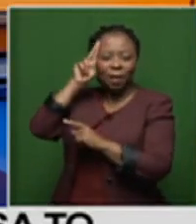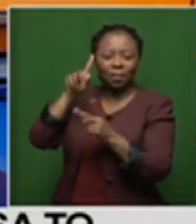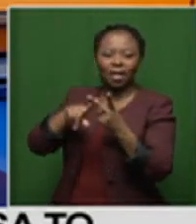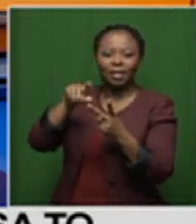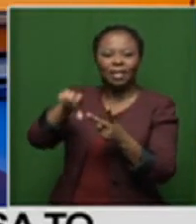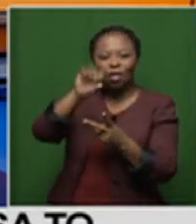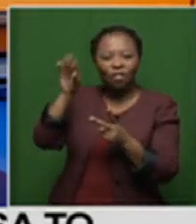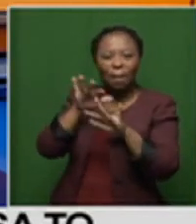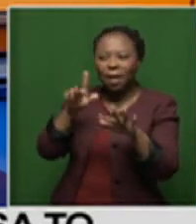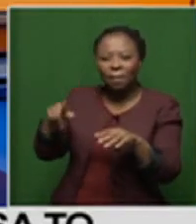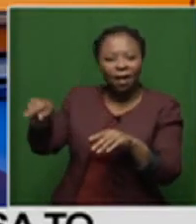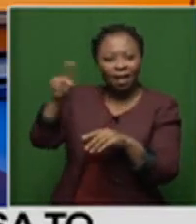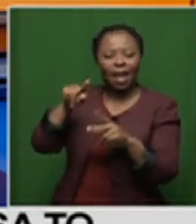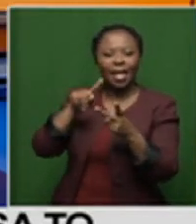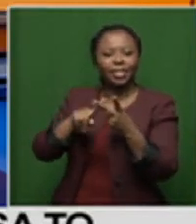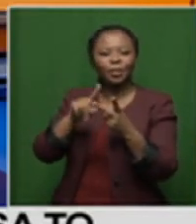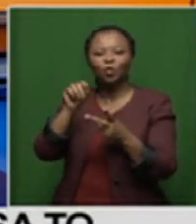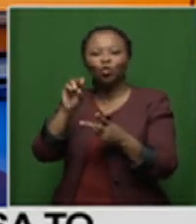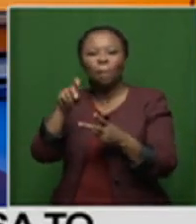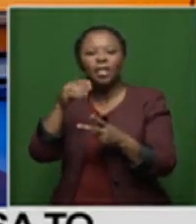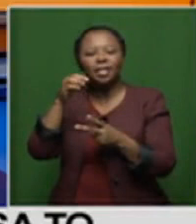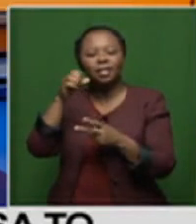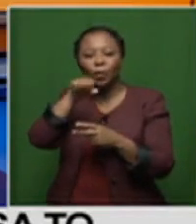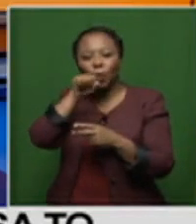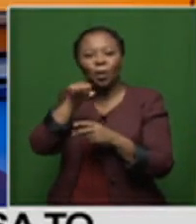all lovers of Trompie's music remember him?